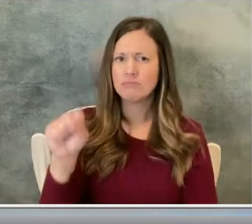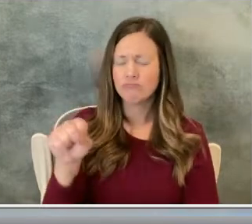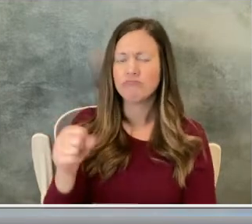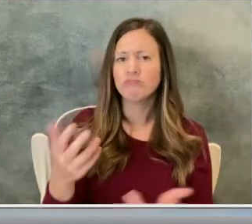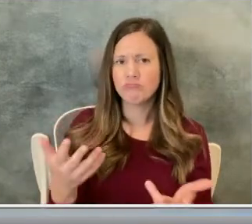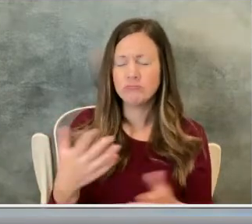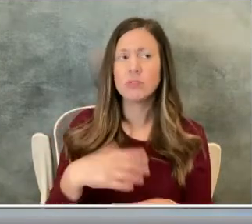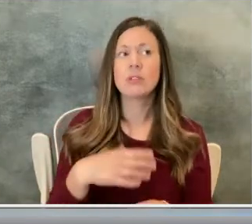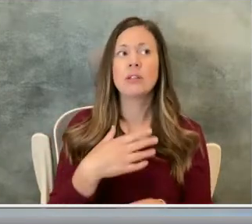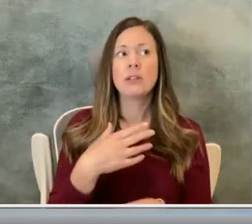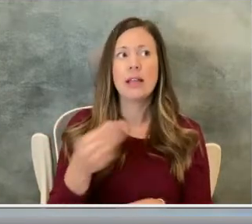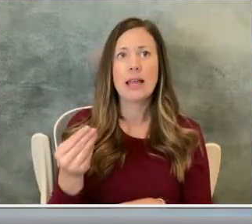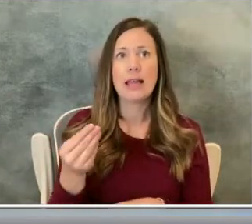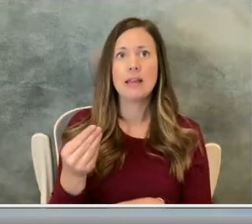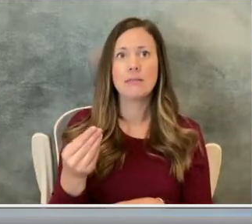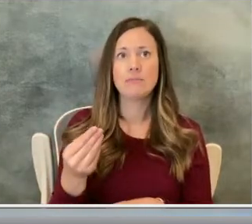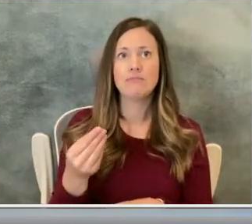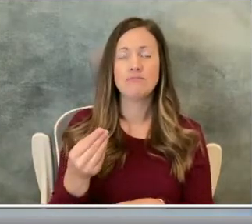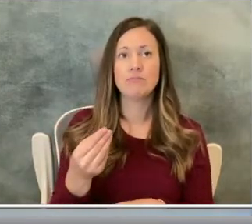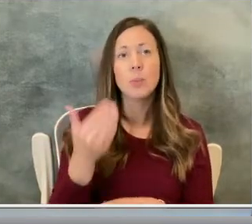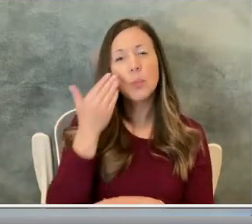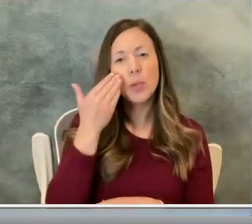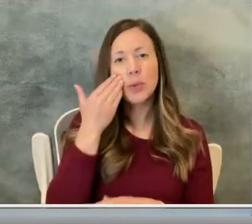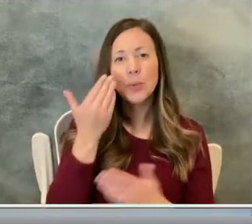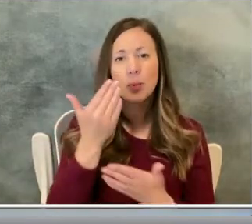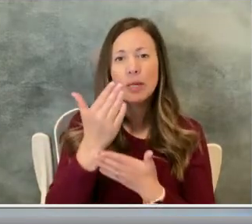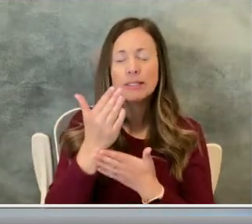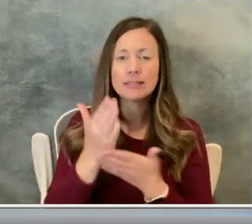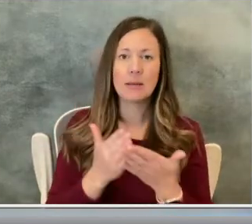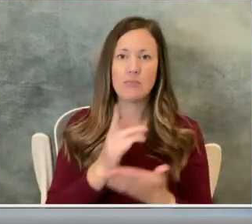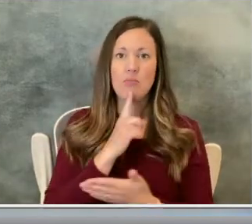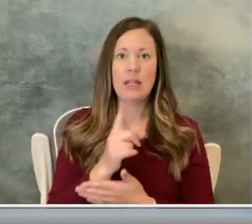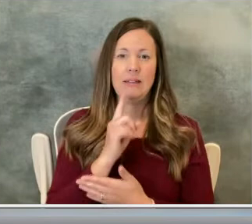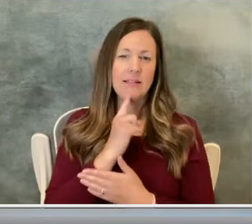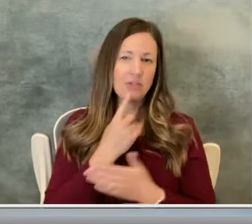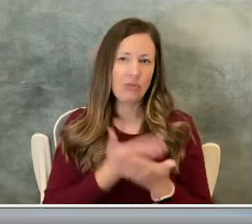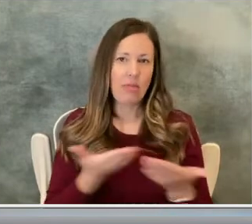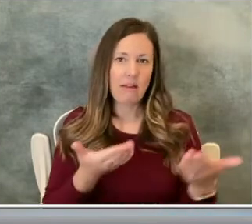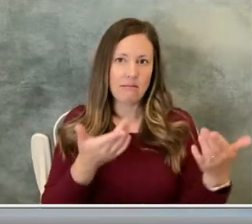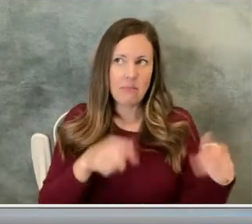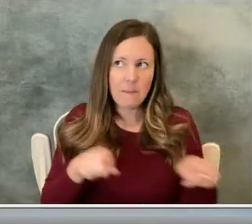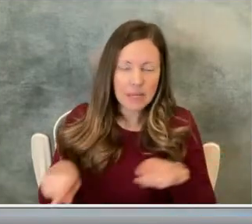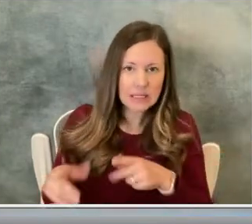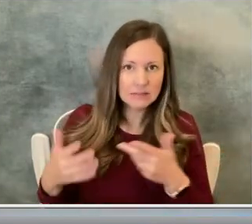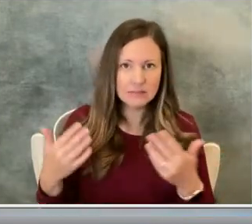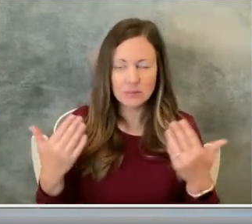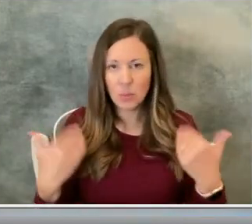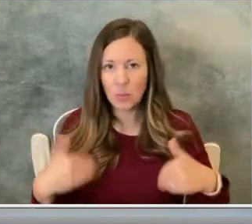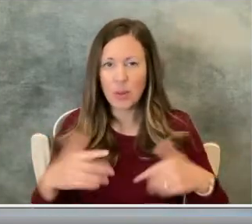that there were some major things going on. But it